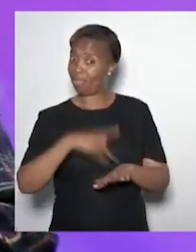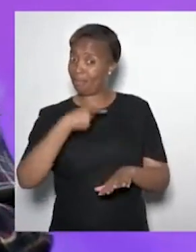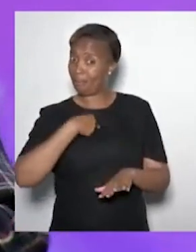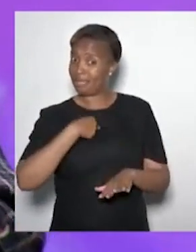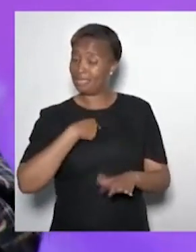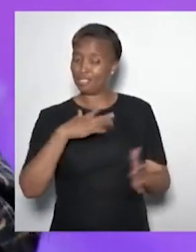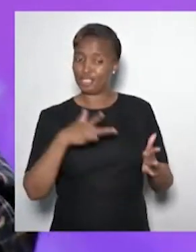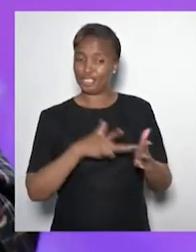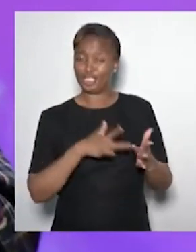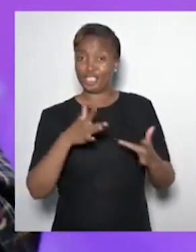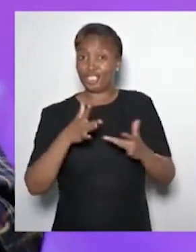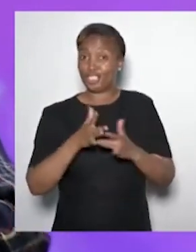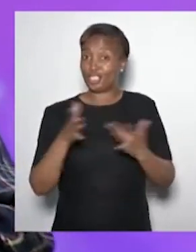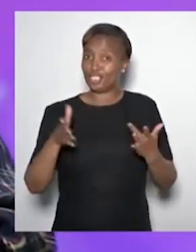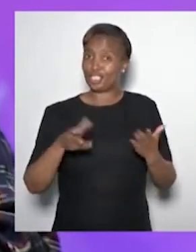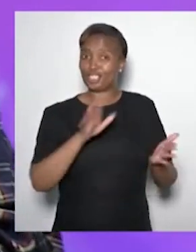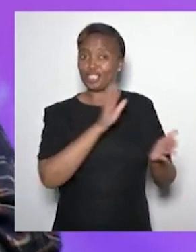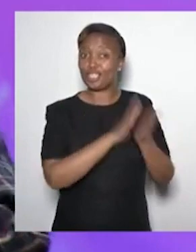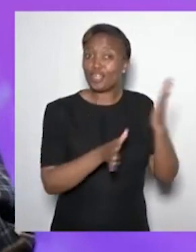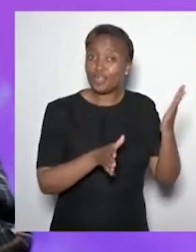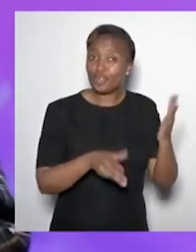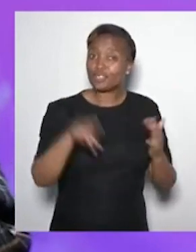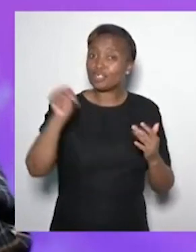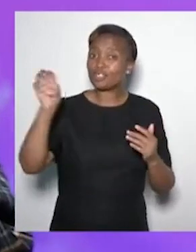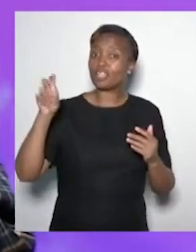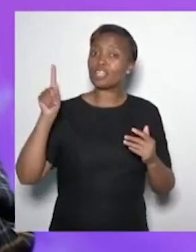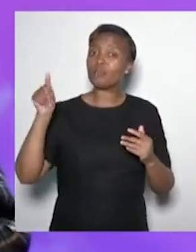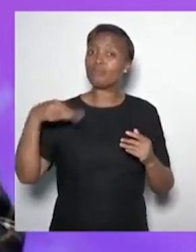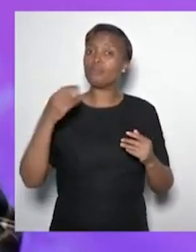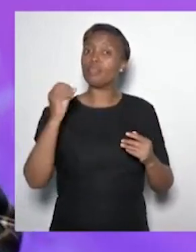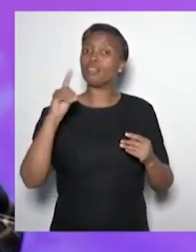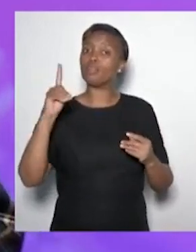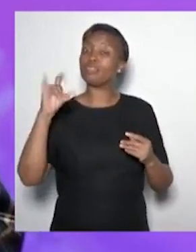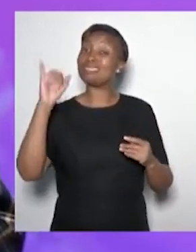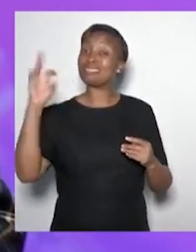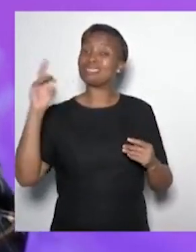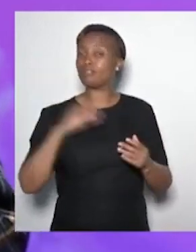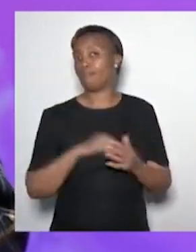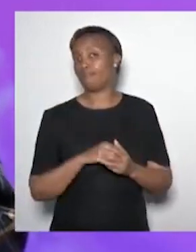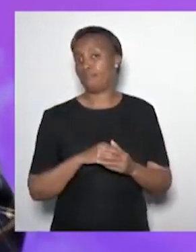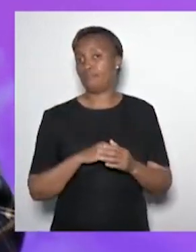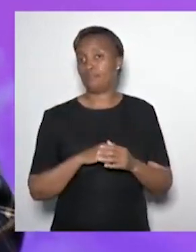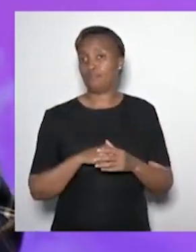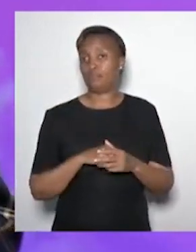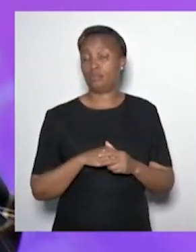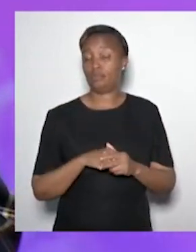Jesu o vayela le kerekeng ya Methodist, where they are full of methods.